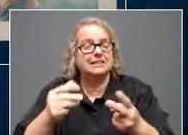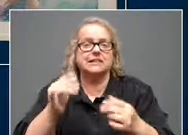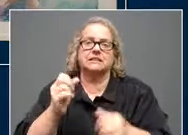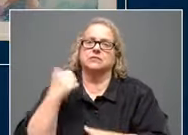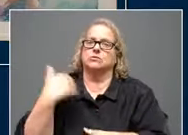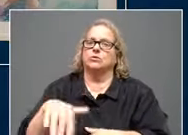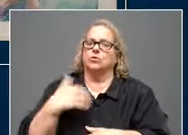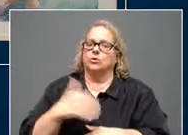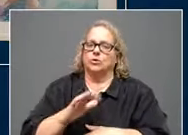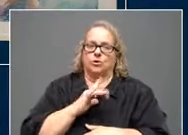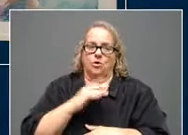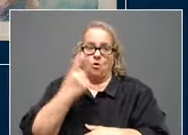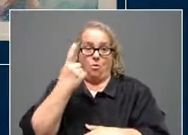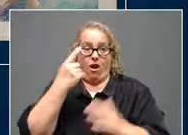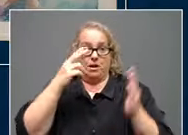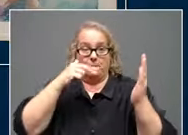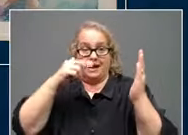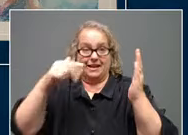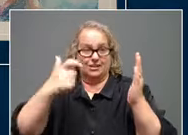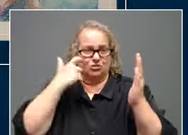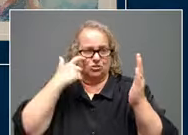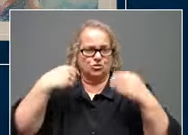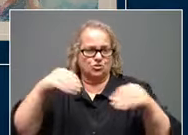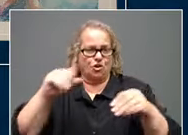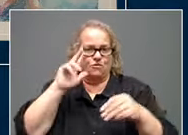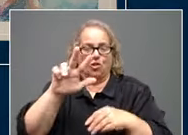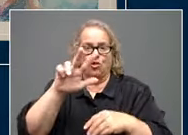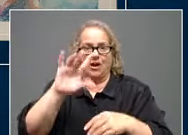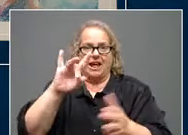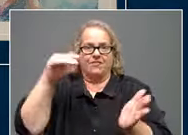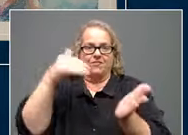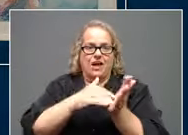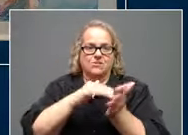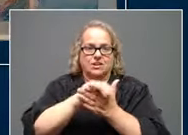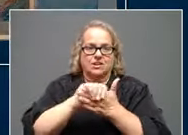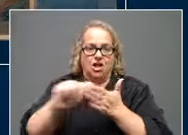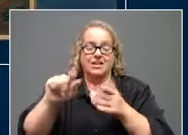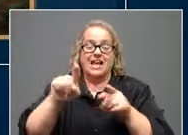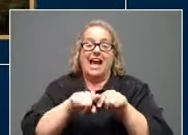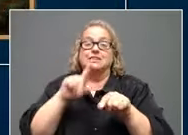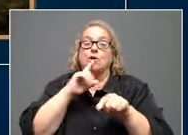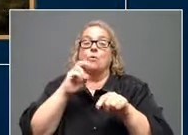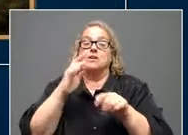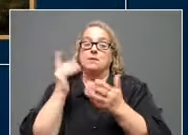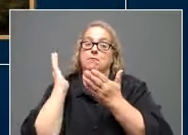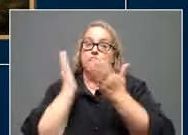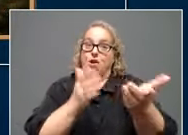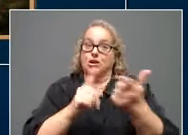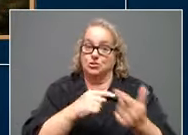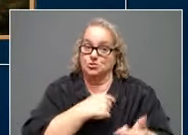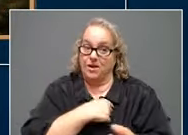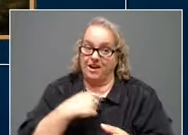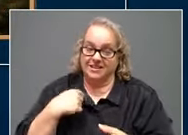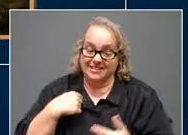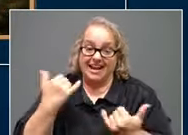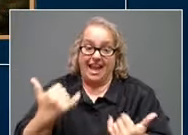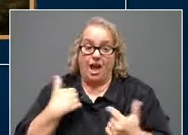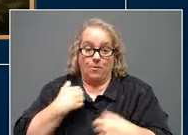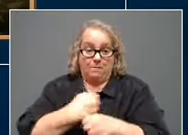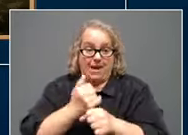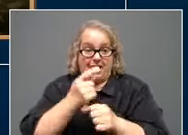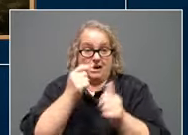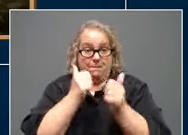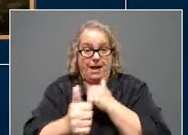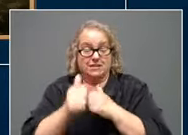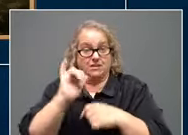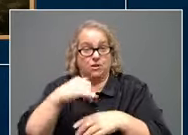of the paintings hanging up just sold for $38,000 as it was being transported to us. Now that we've made it past the crisis of the